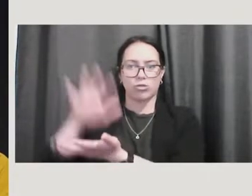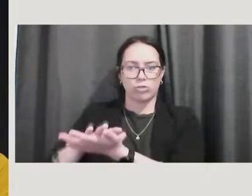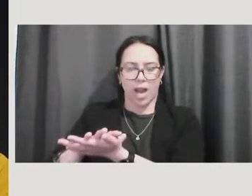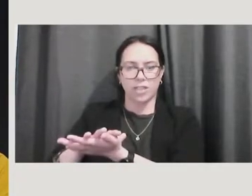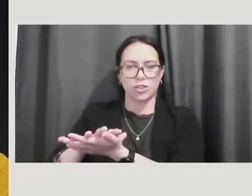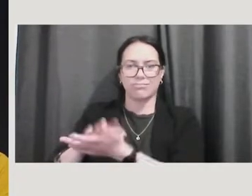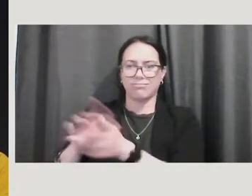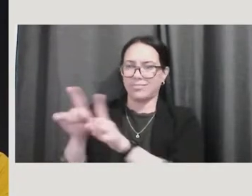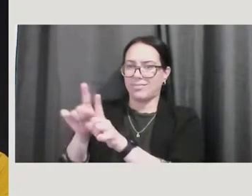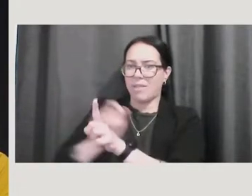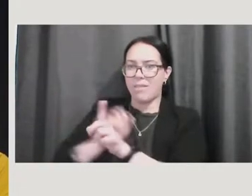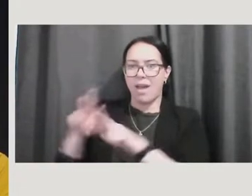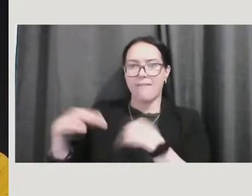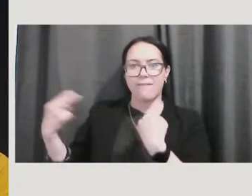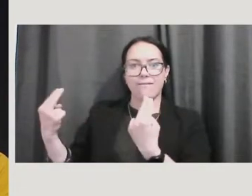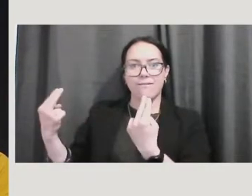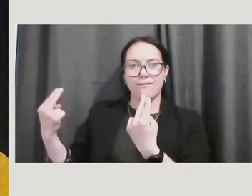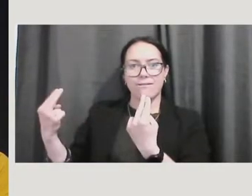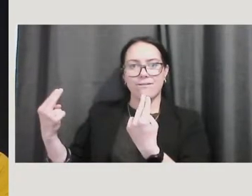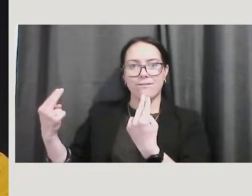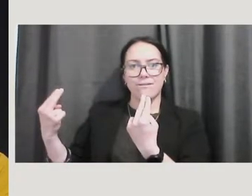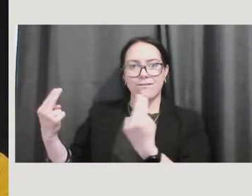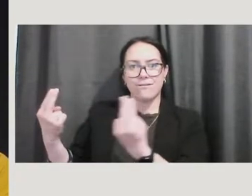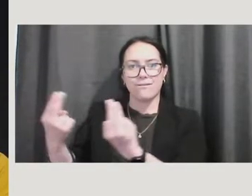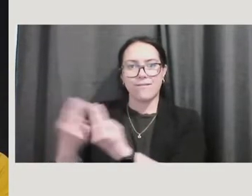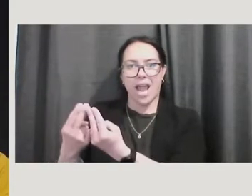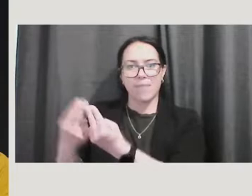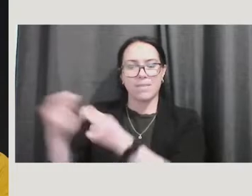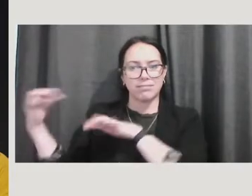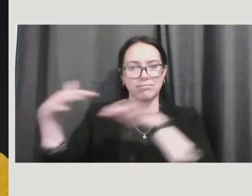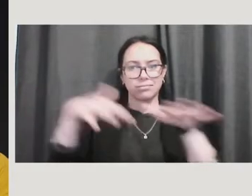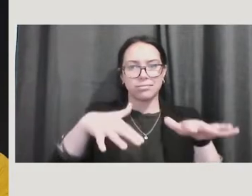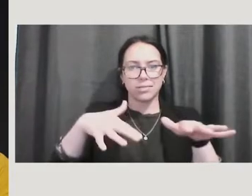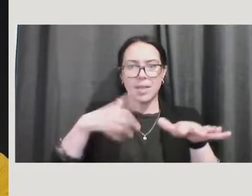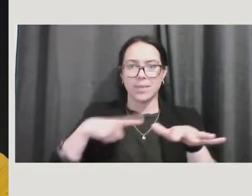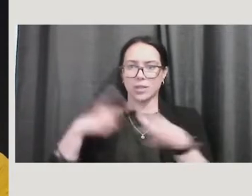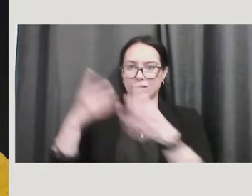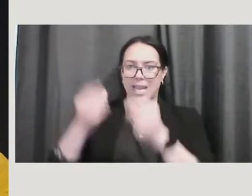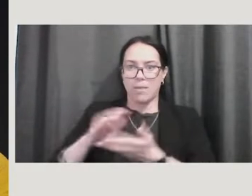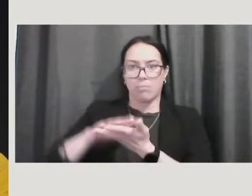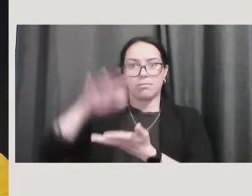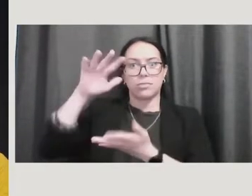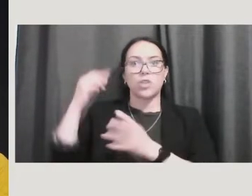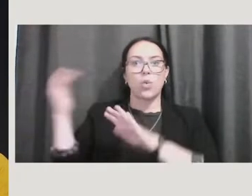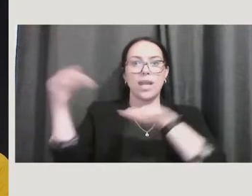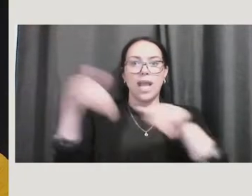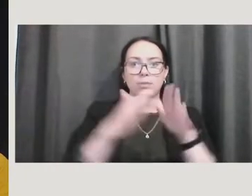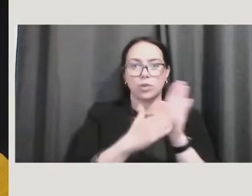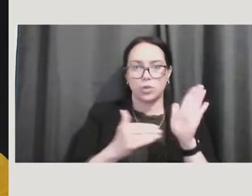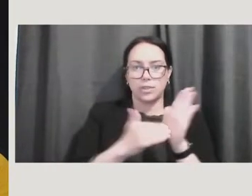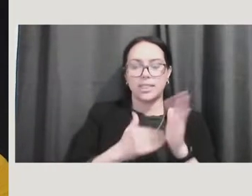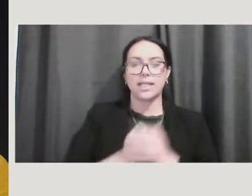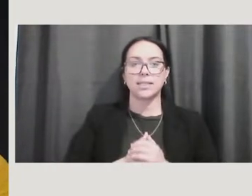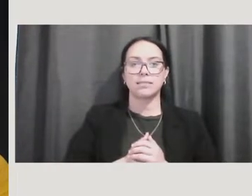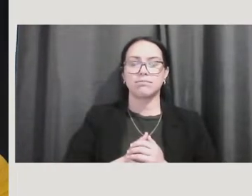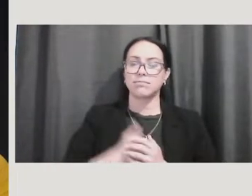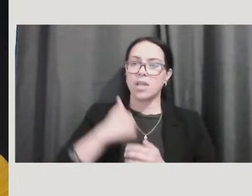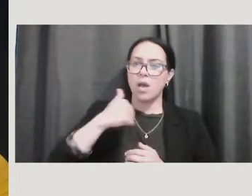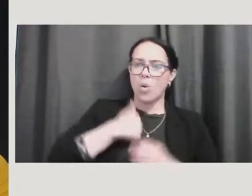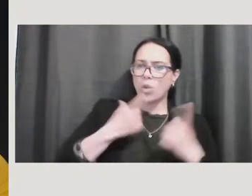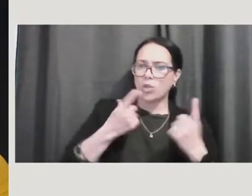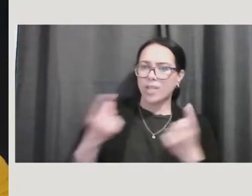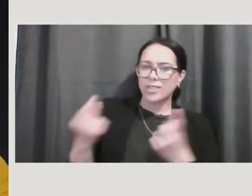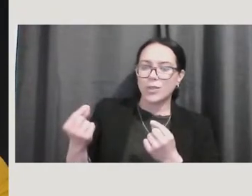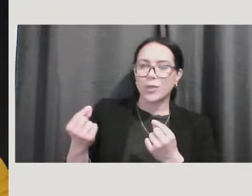what am I what do we do what don't we do yes yes uh I'm a Storyteller a writer